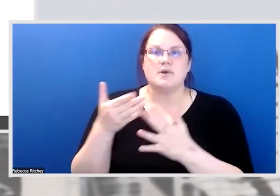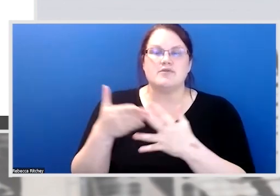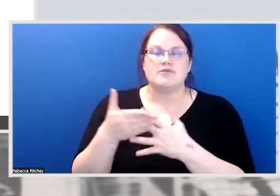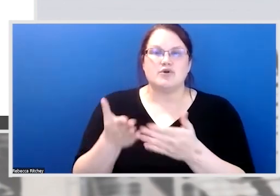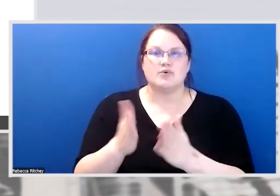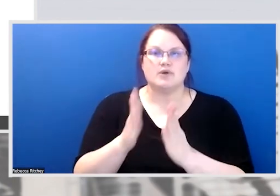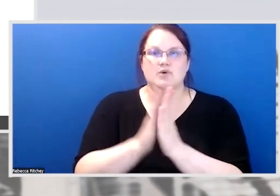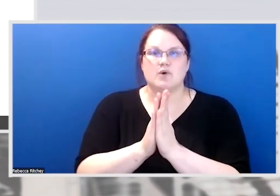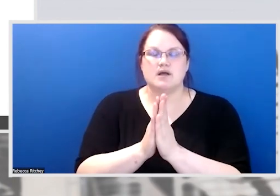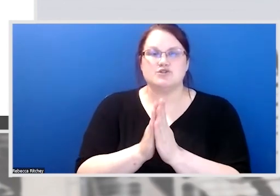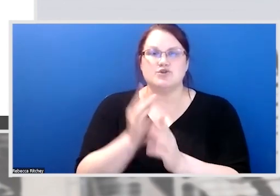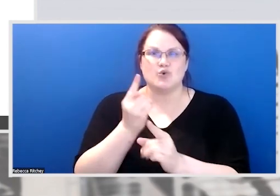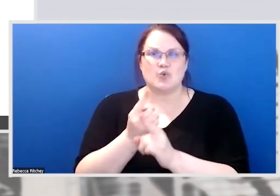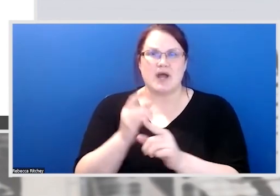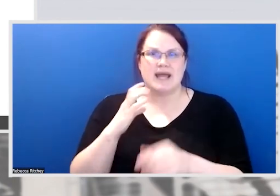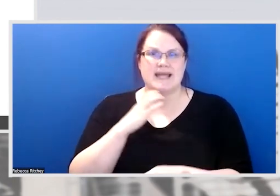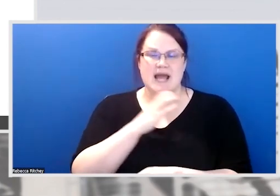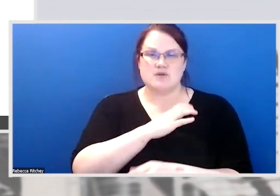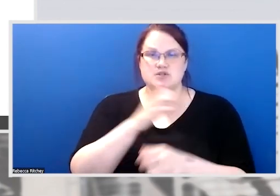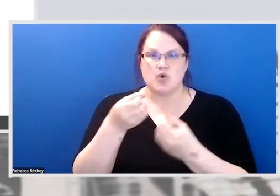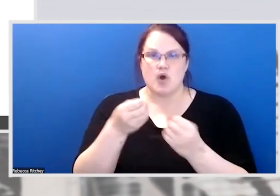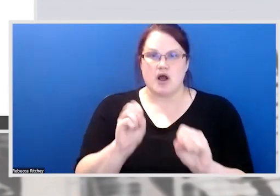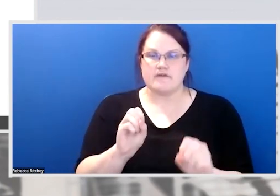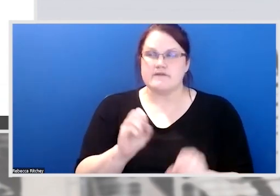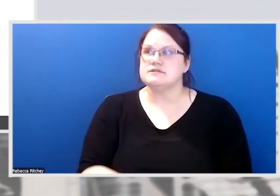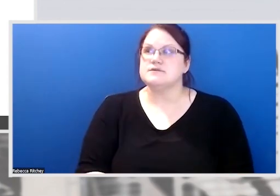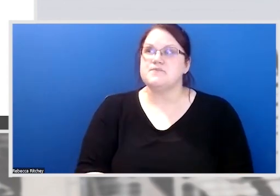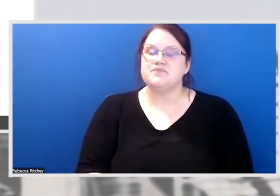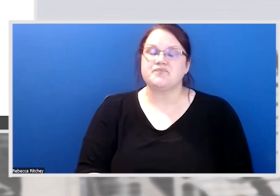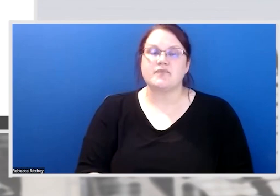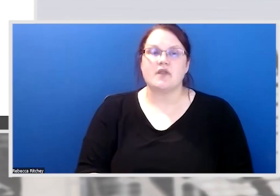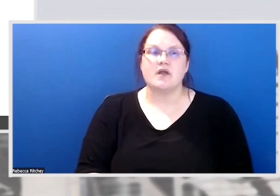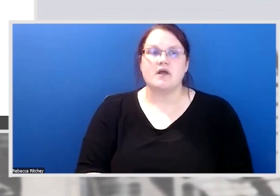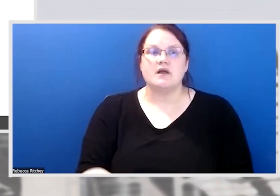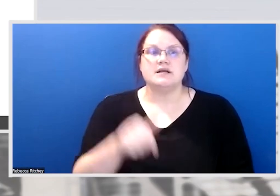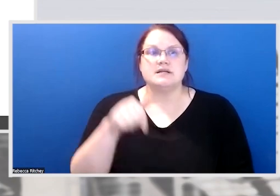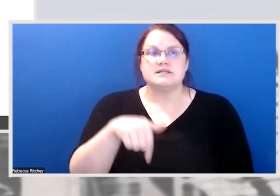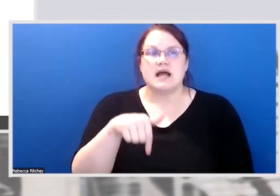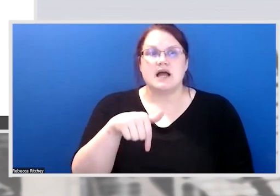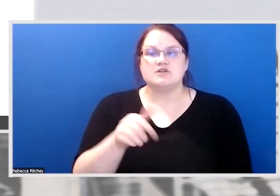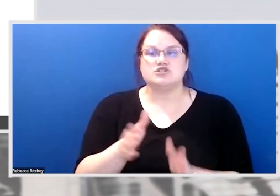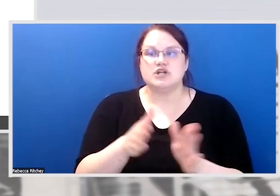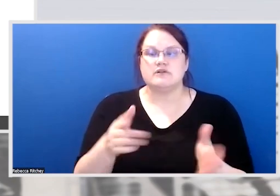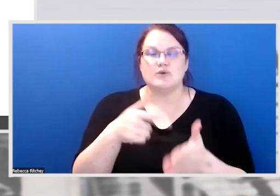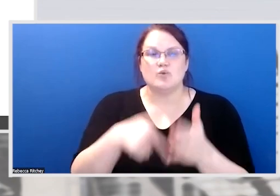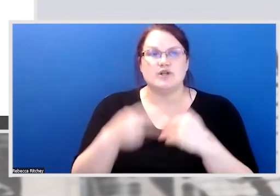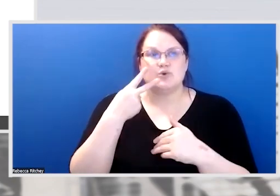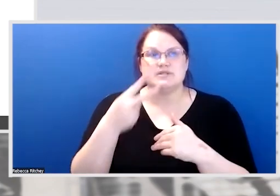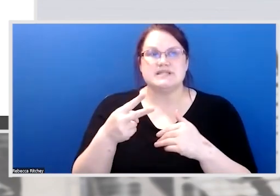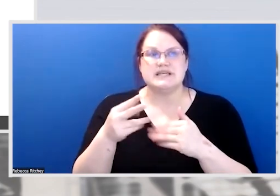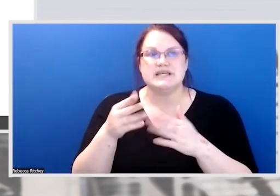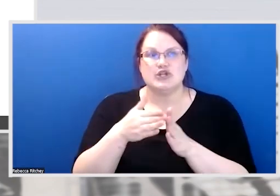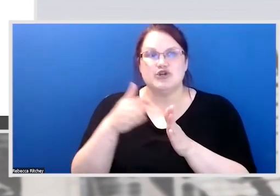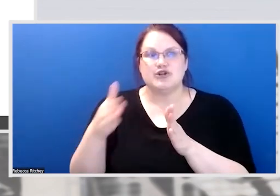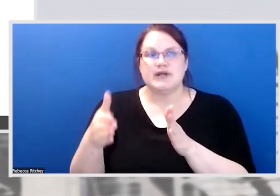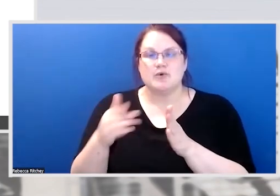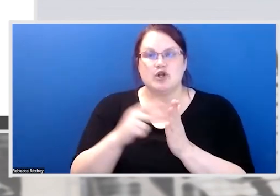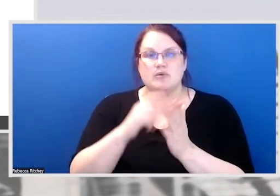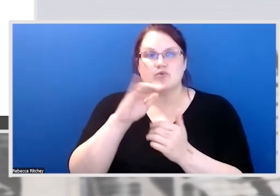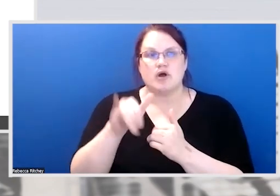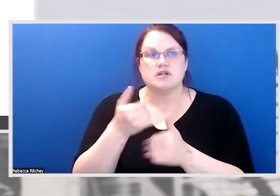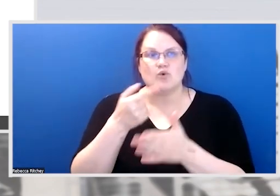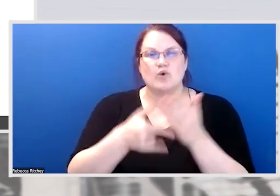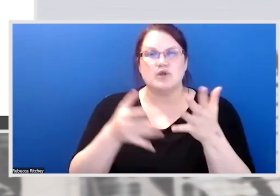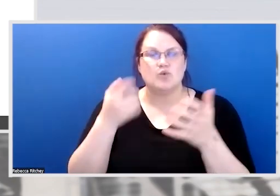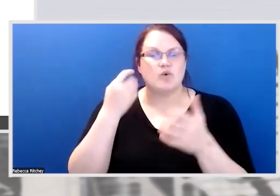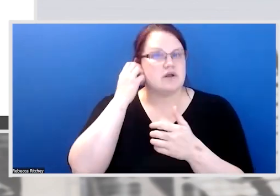the right council office. Down below, you can also tell us just kind of generally, what are you seeing in your neighborhood citywide, project-wise? What do you want to see